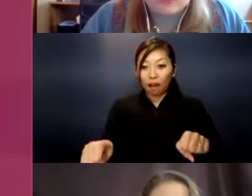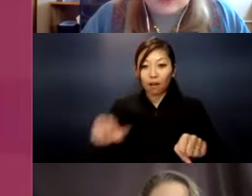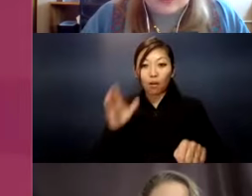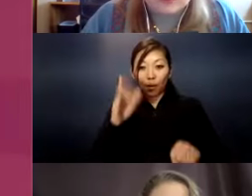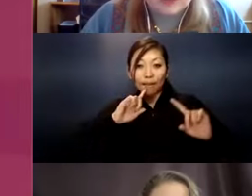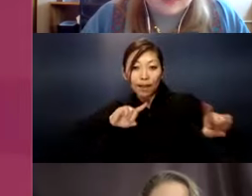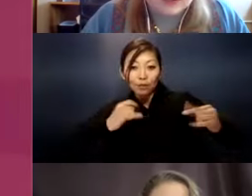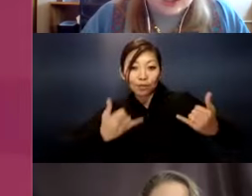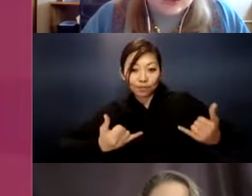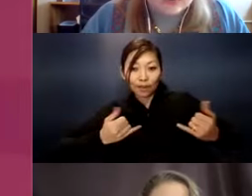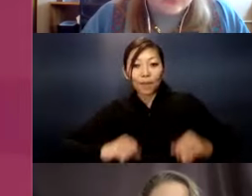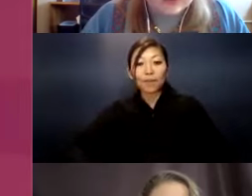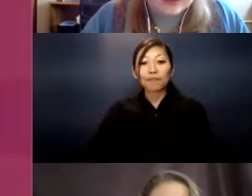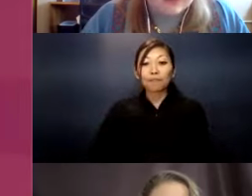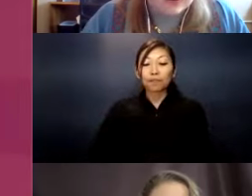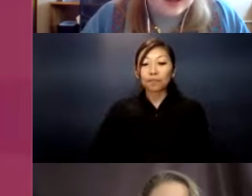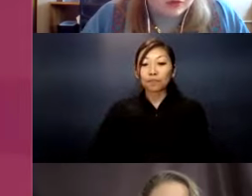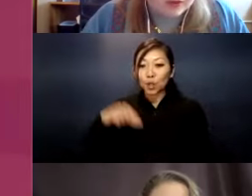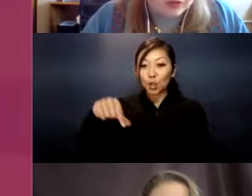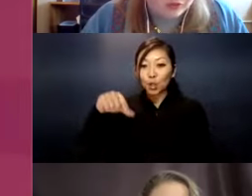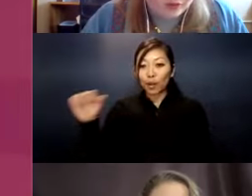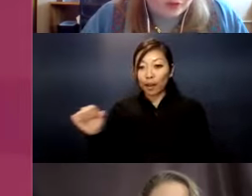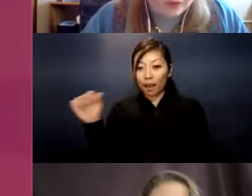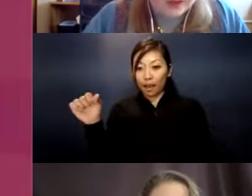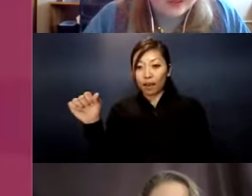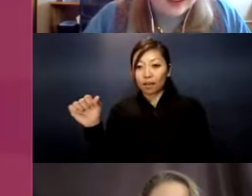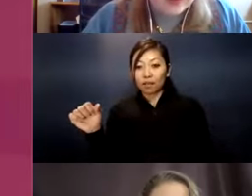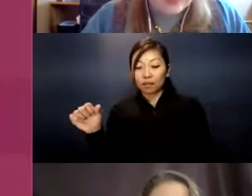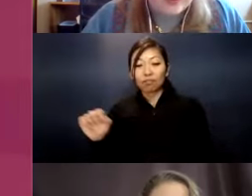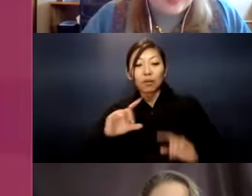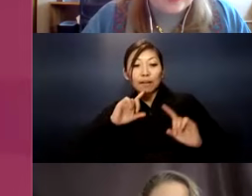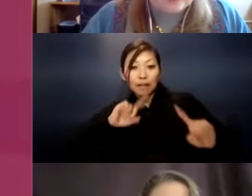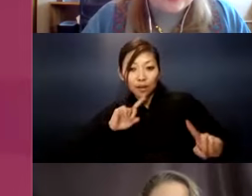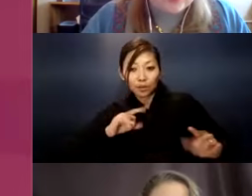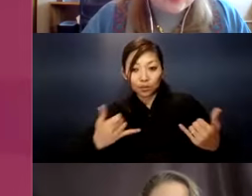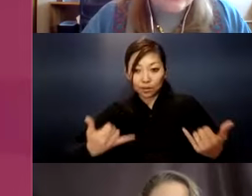I'll go through the Q&A feature to see if you have questions as well.